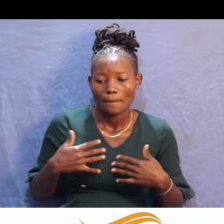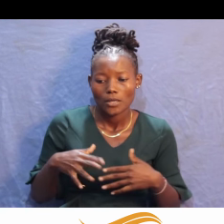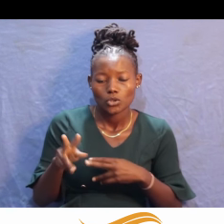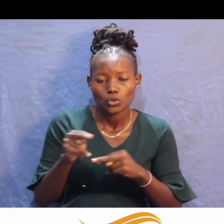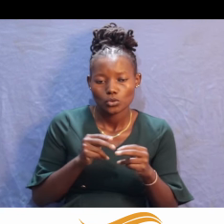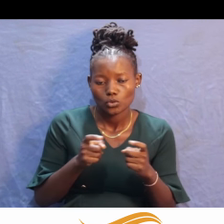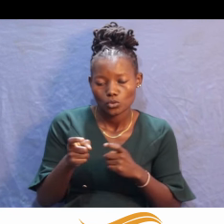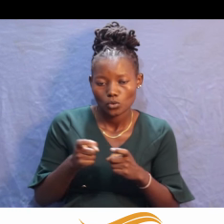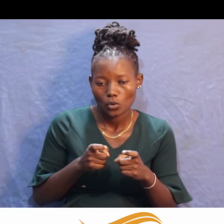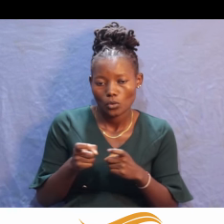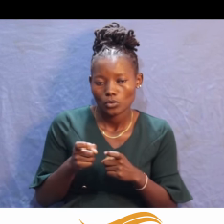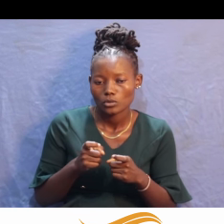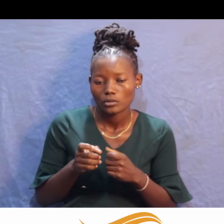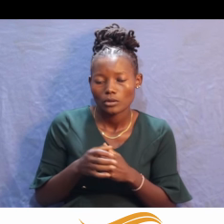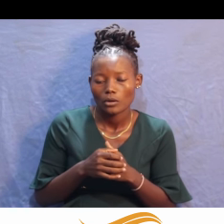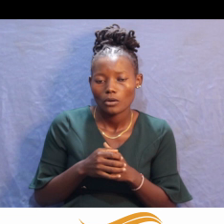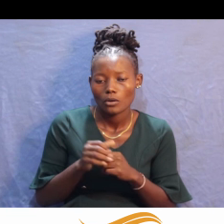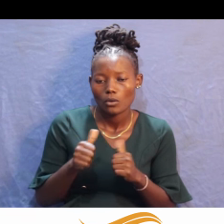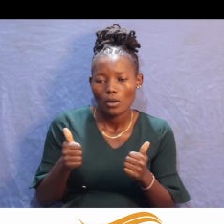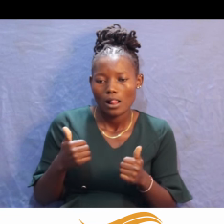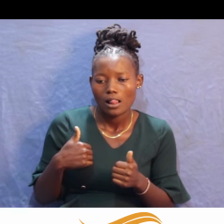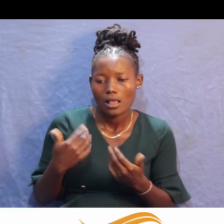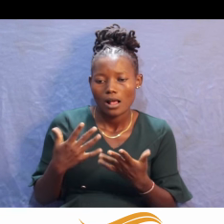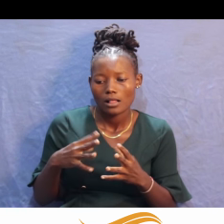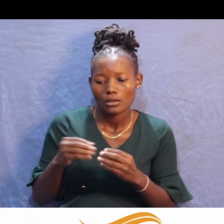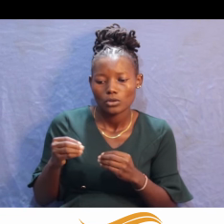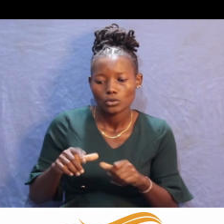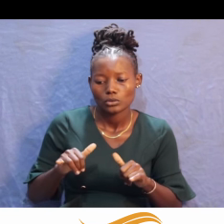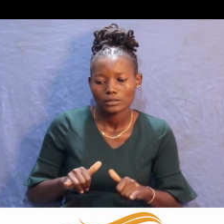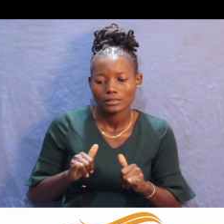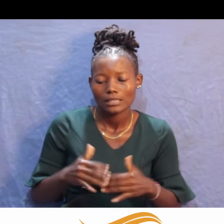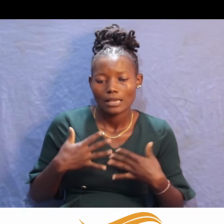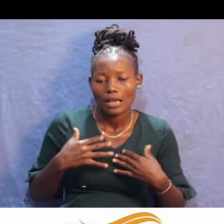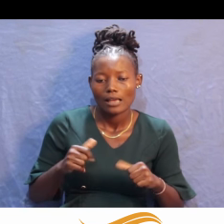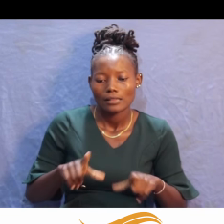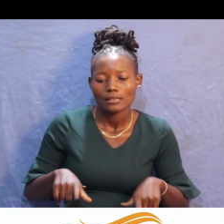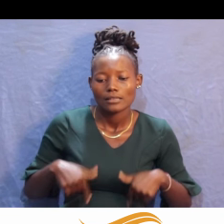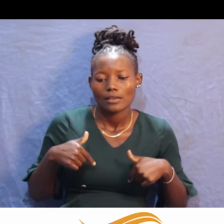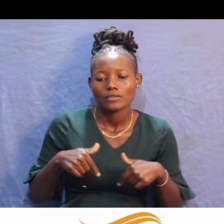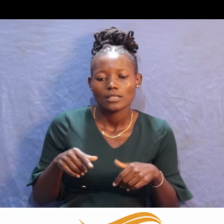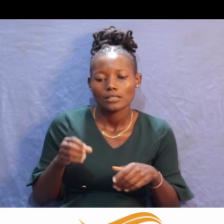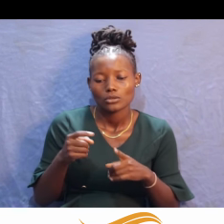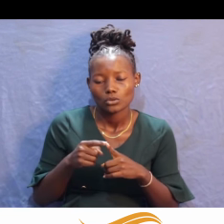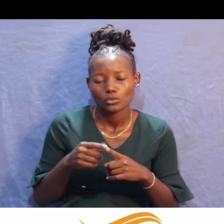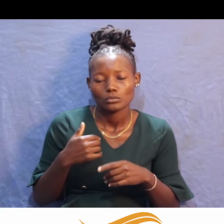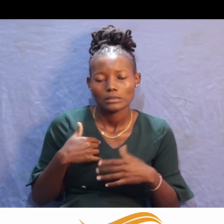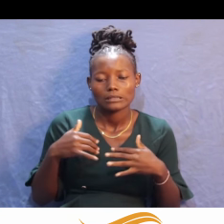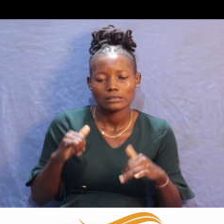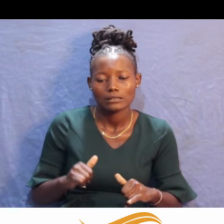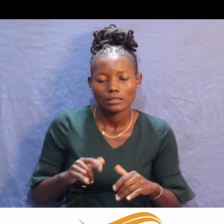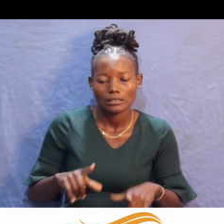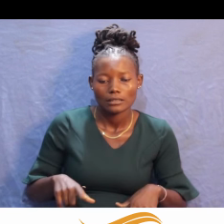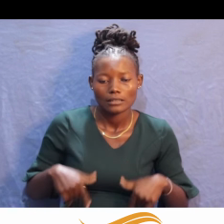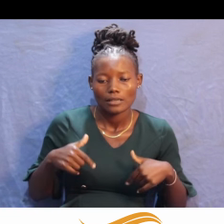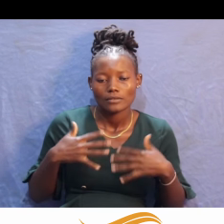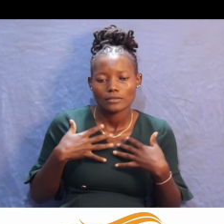that attitude about I'm going to live a healthy lifestyle to that I'm living a healthy lifestyle.